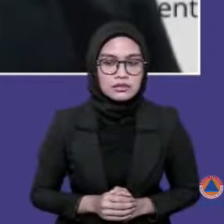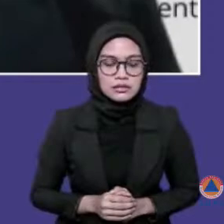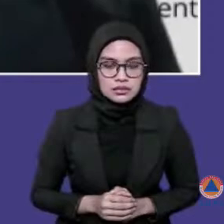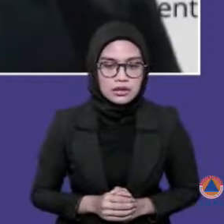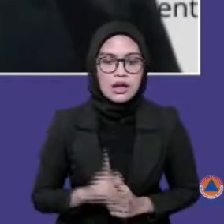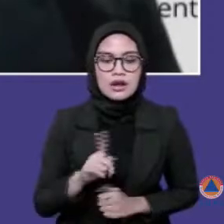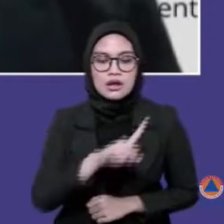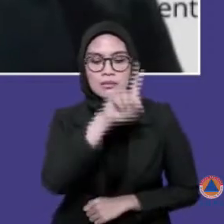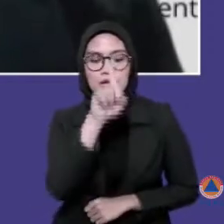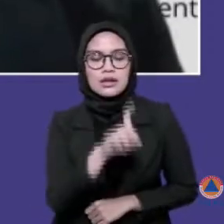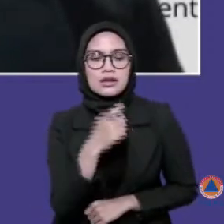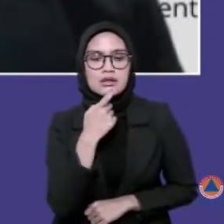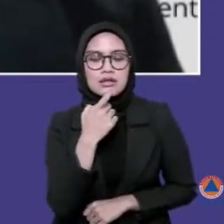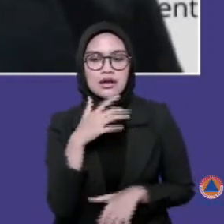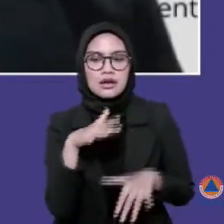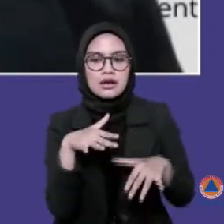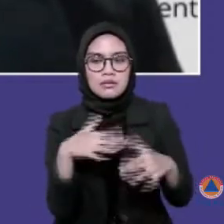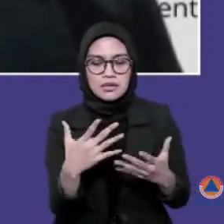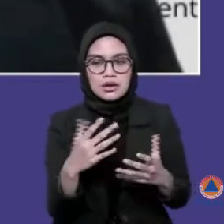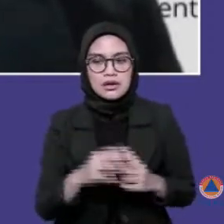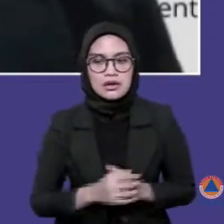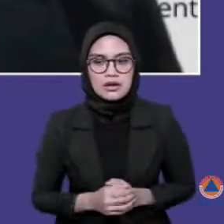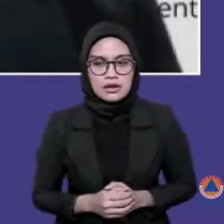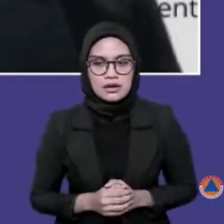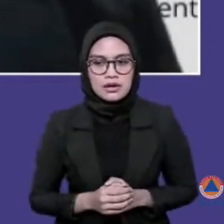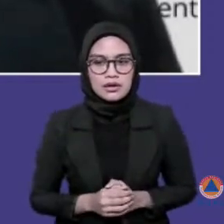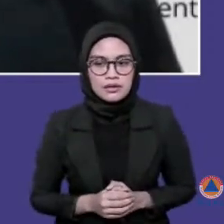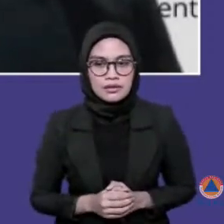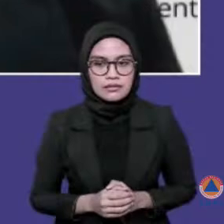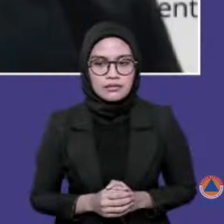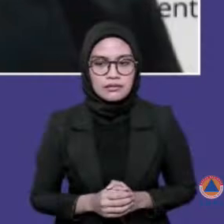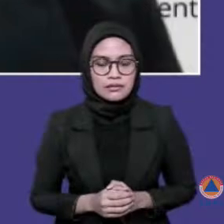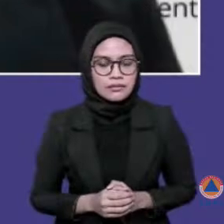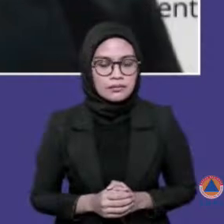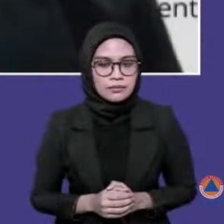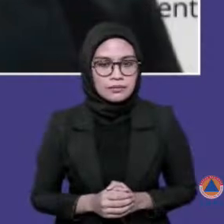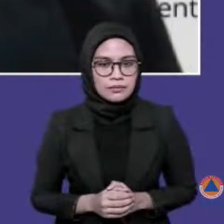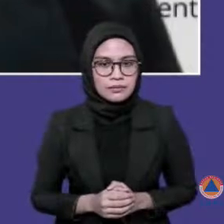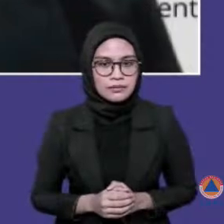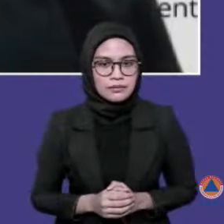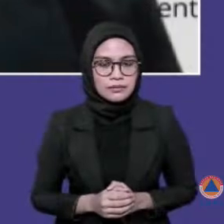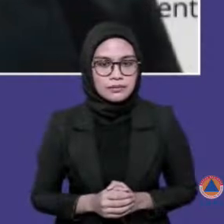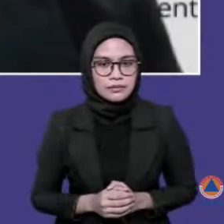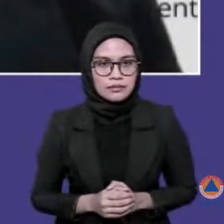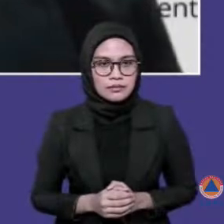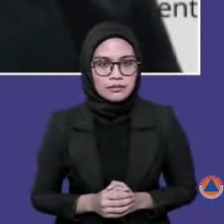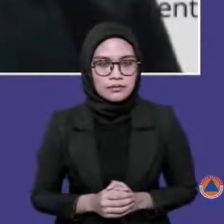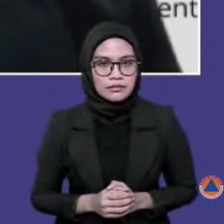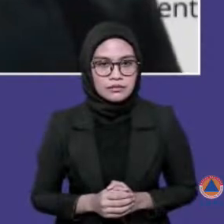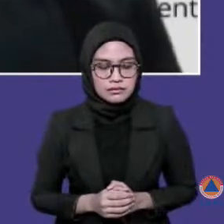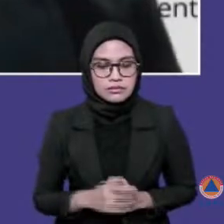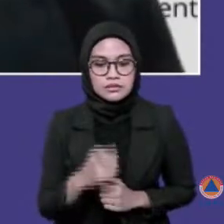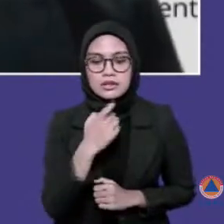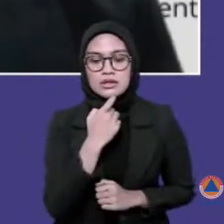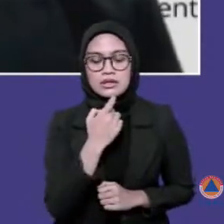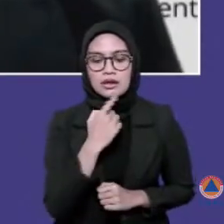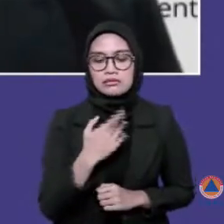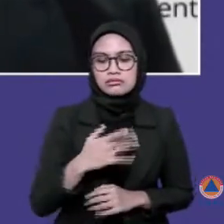about the end of the year. I thought I saw a report that there were plans to lift